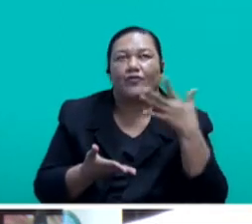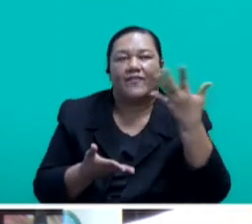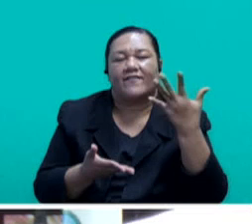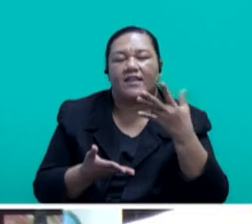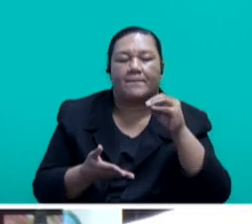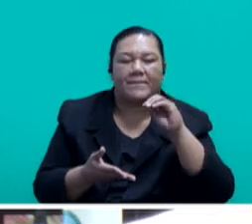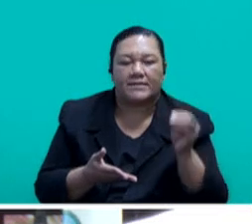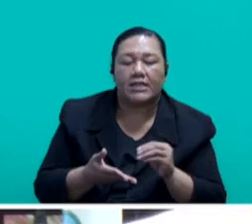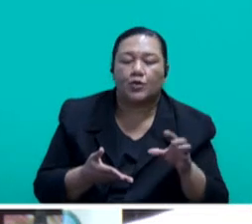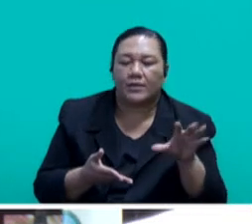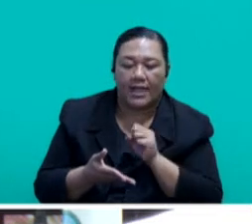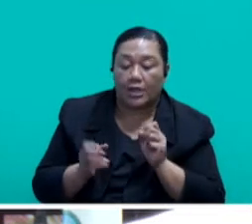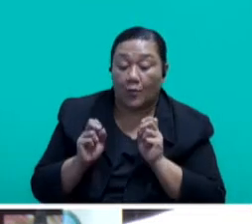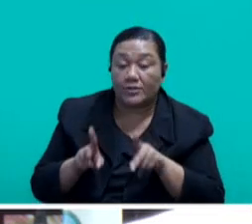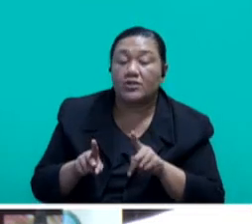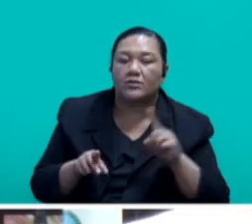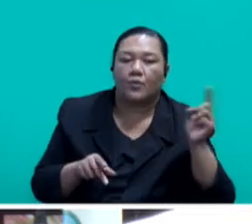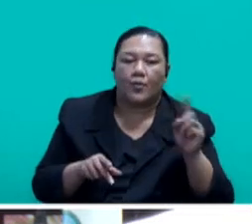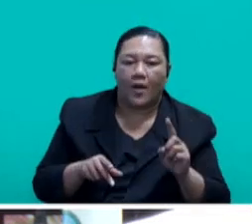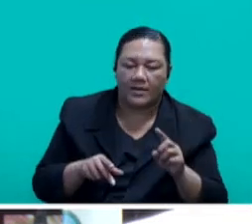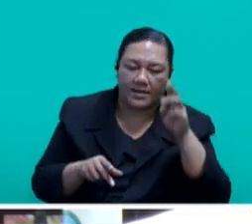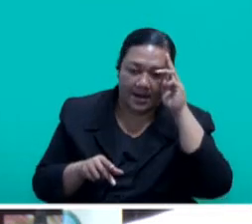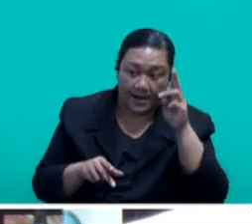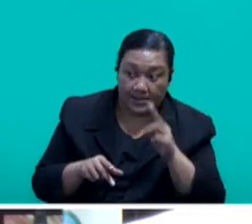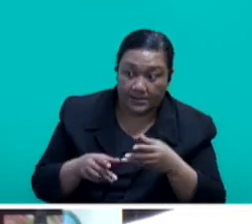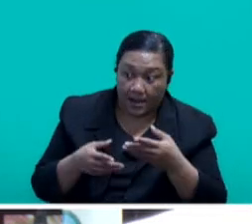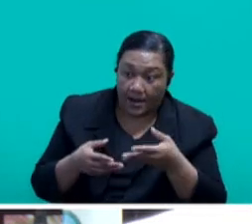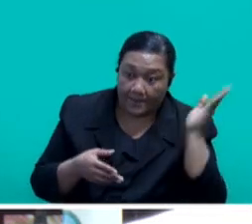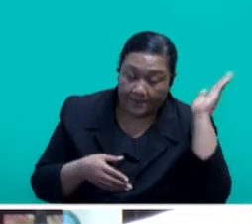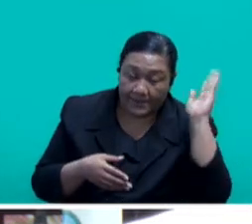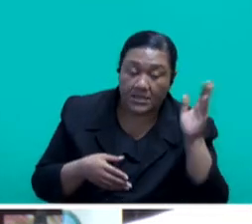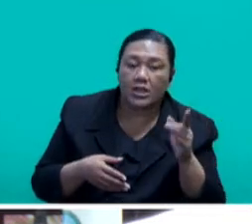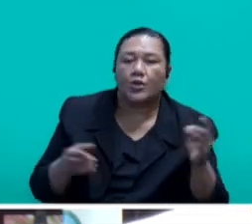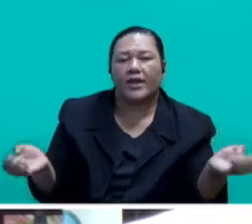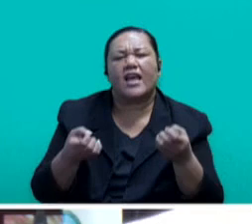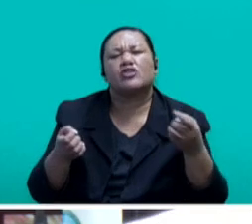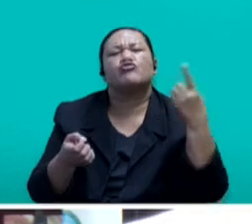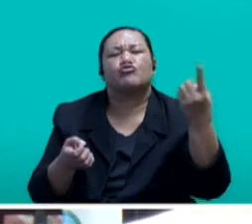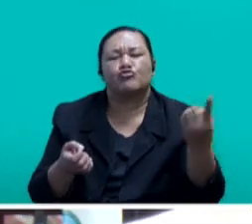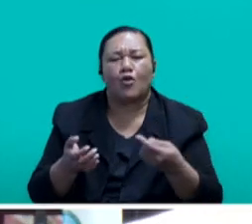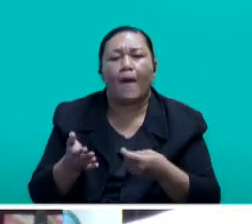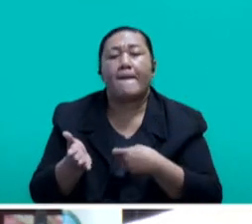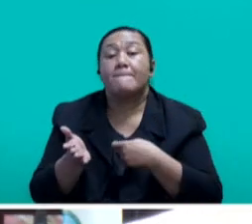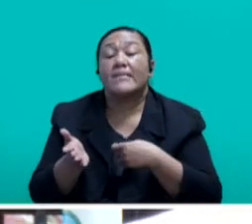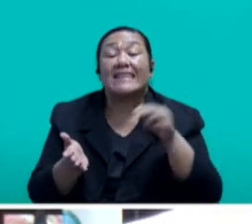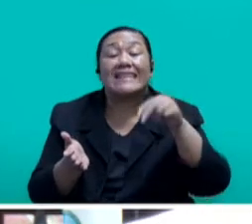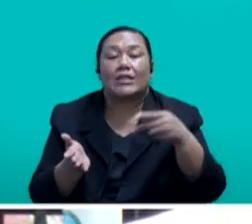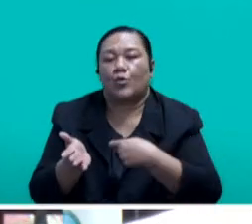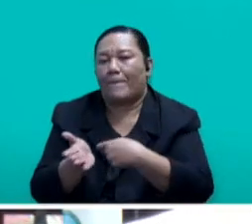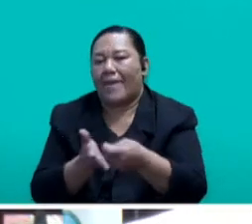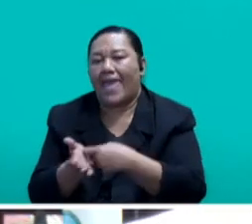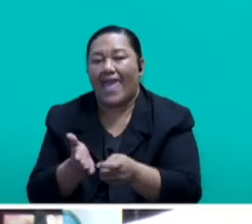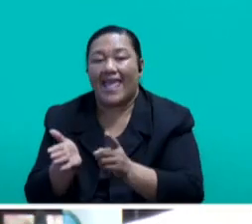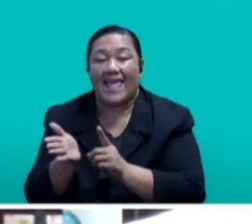this opportunity in this national address to encourage those who still owe leases to pay before